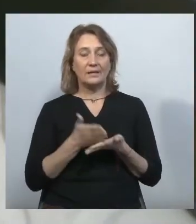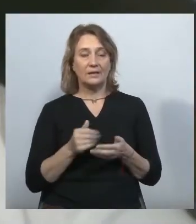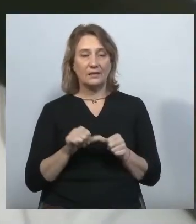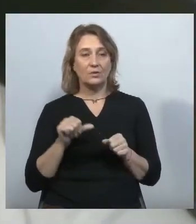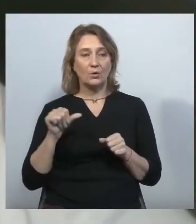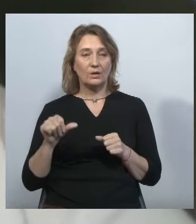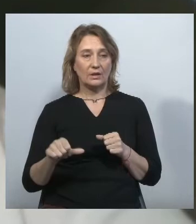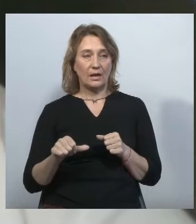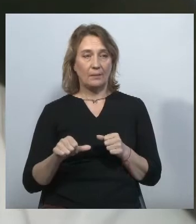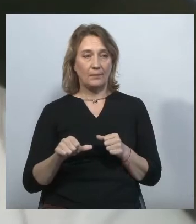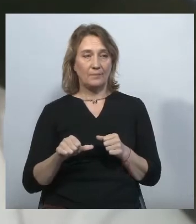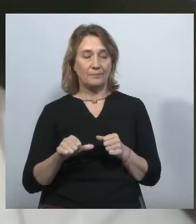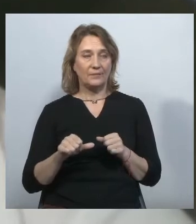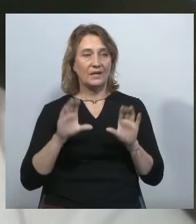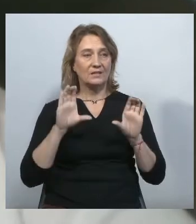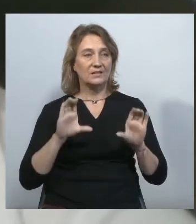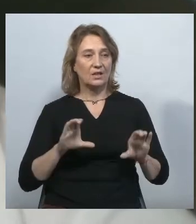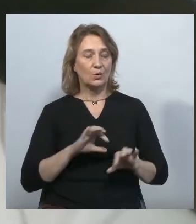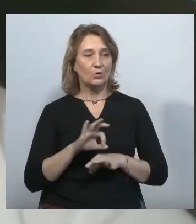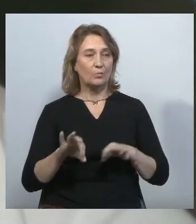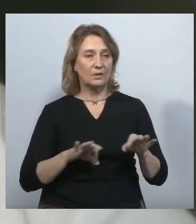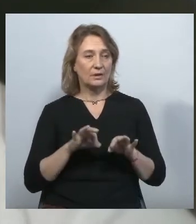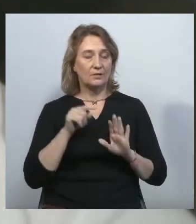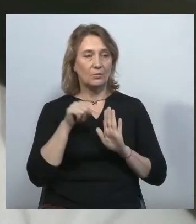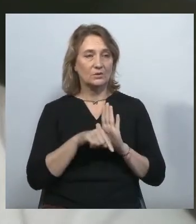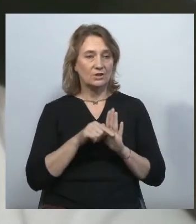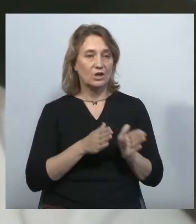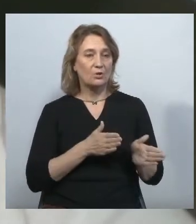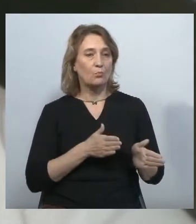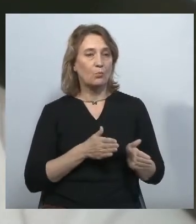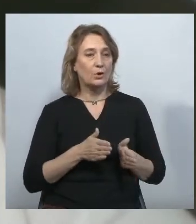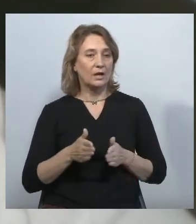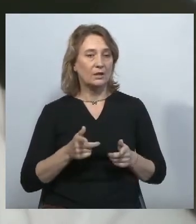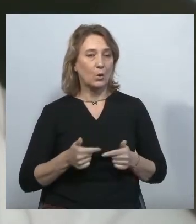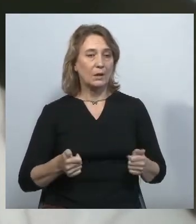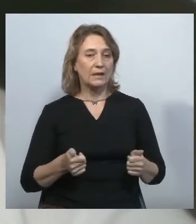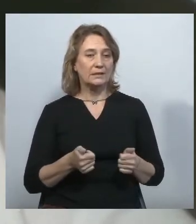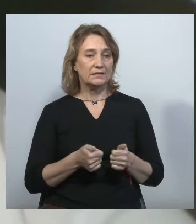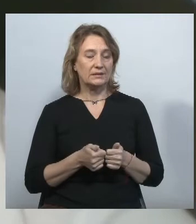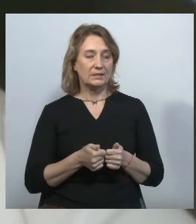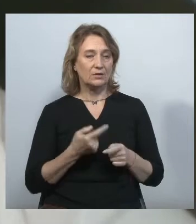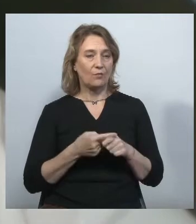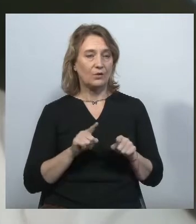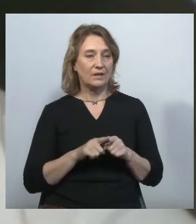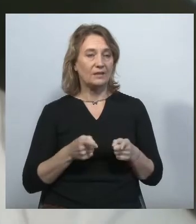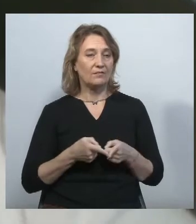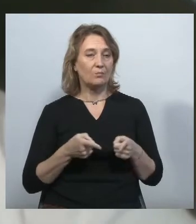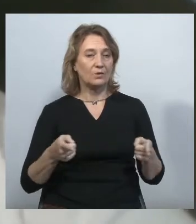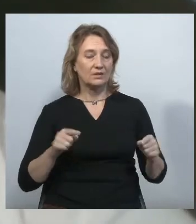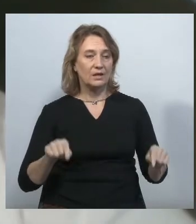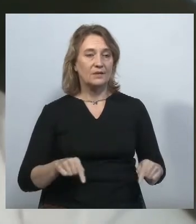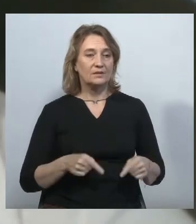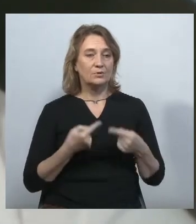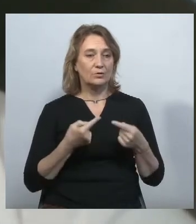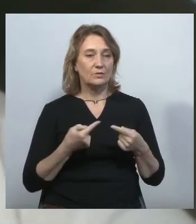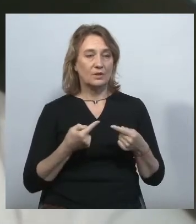you are right. There is a chapter in the draft law on media which stipulates the procedure of this